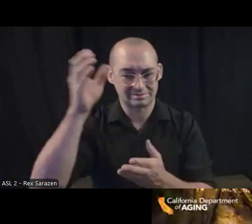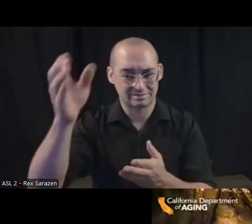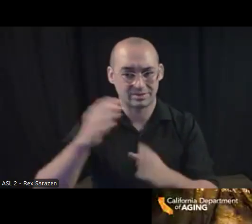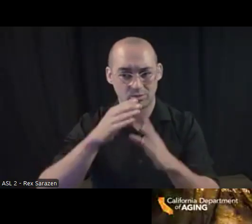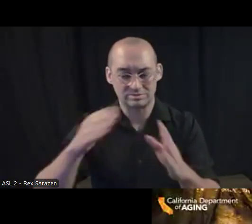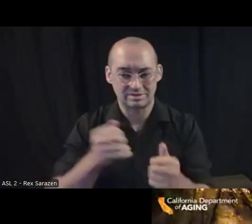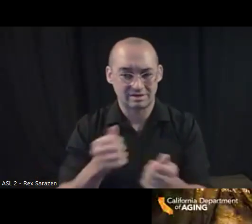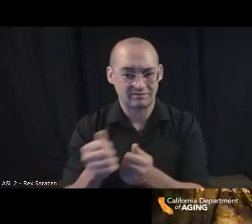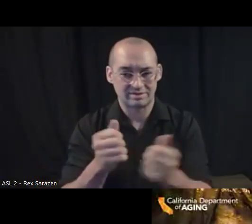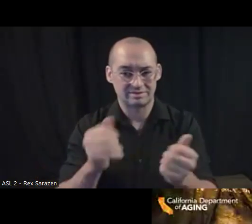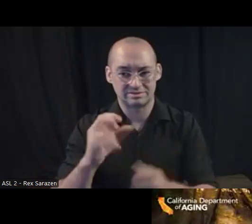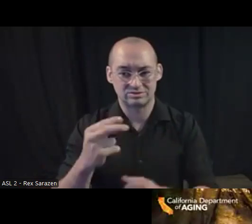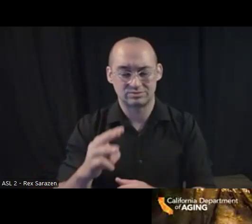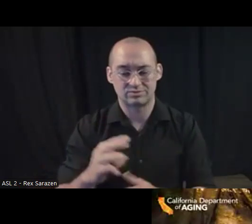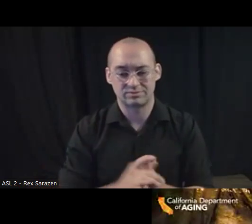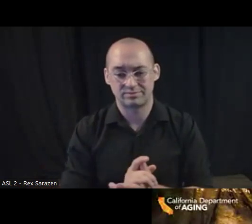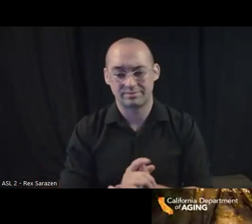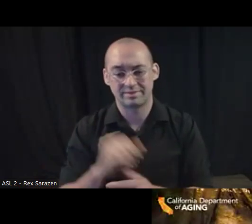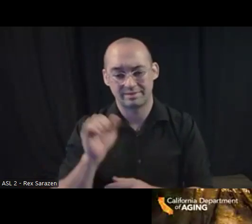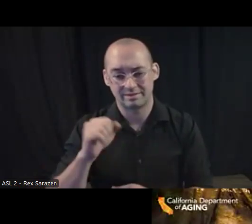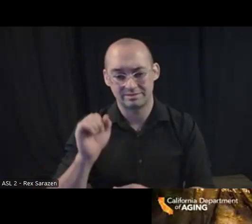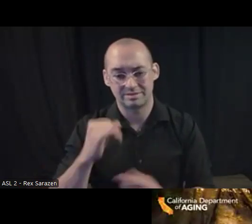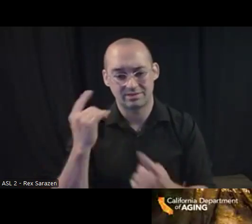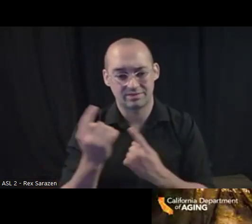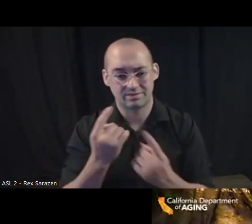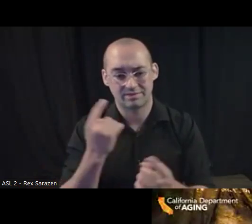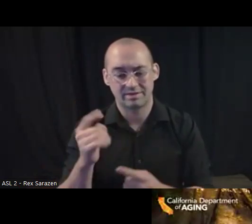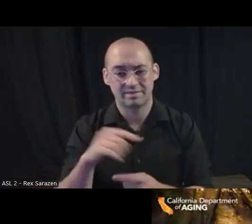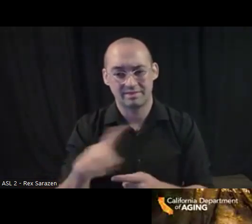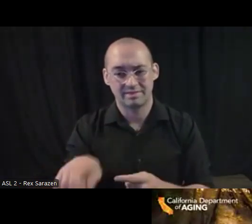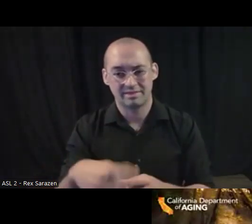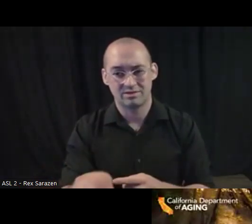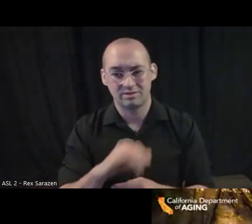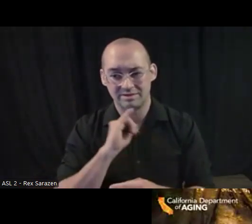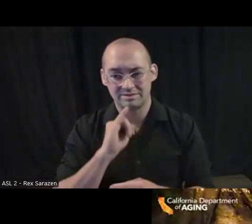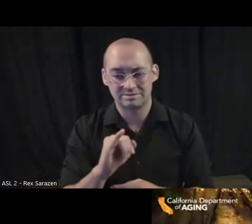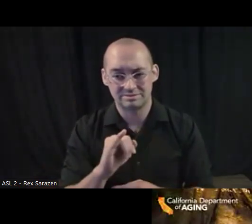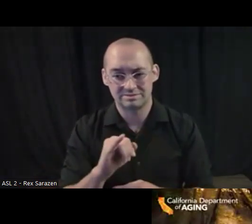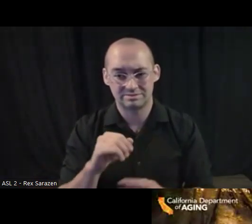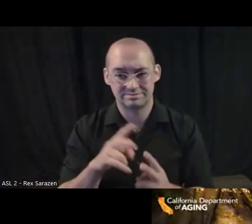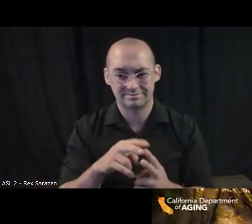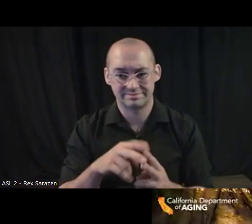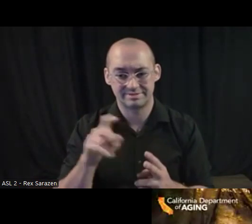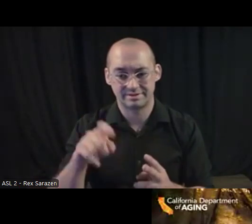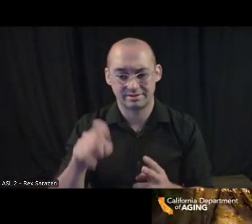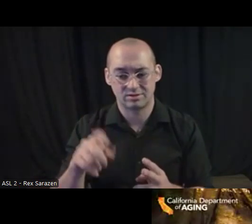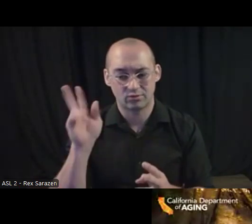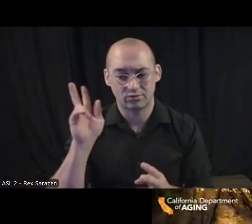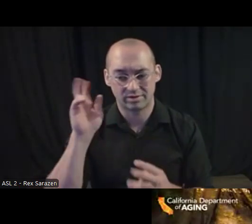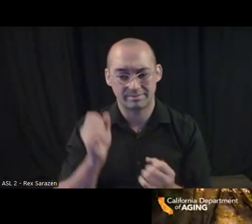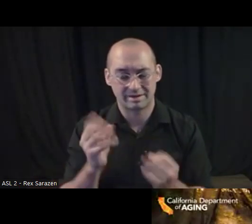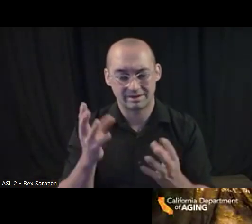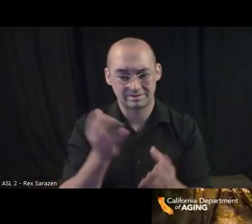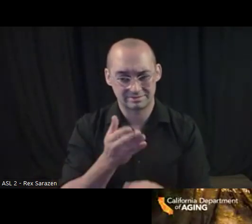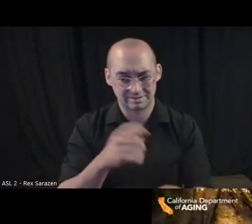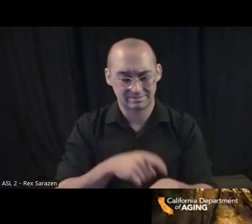CHW. Yeah, I mean, I think there is just, this need, we've heard it so many times. I've experienced it.